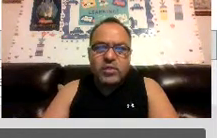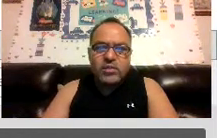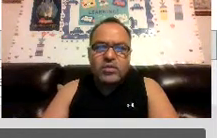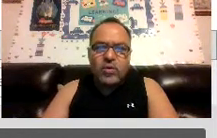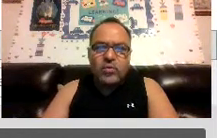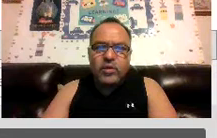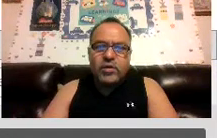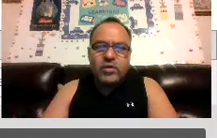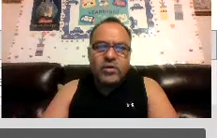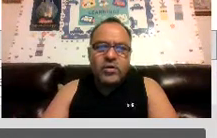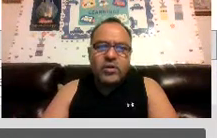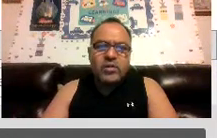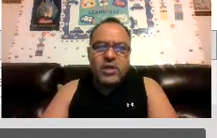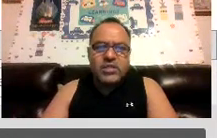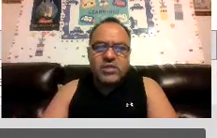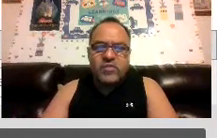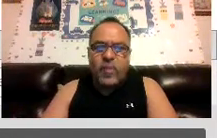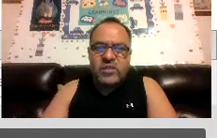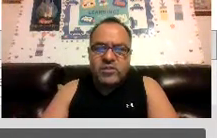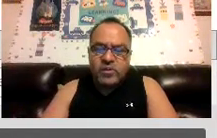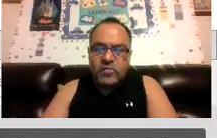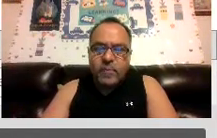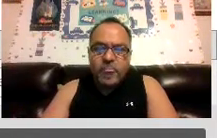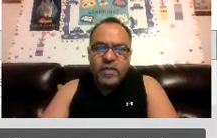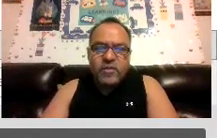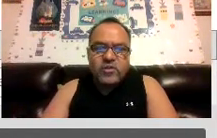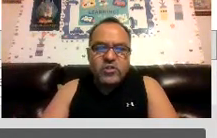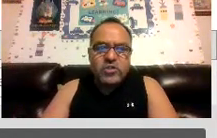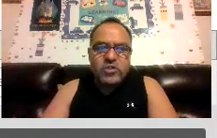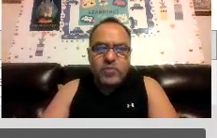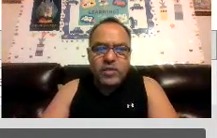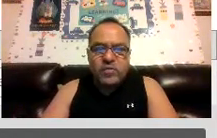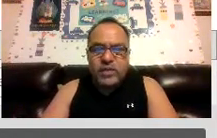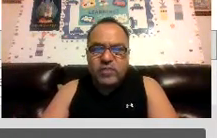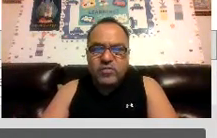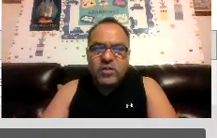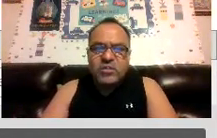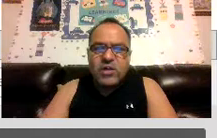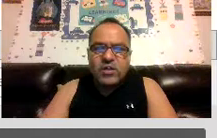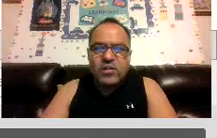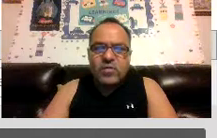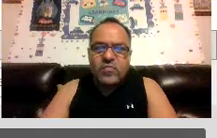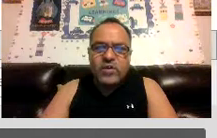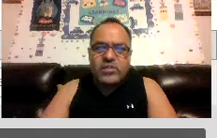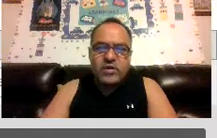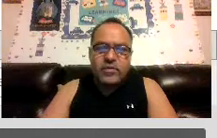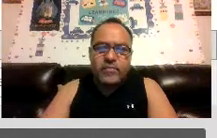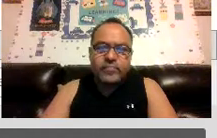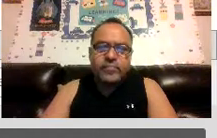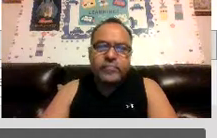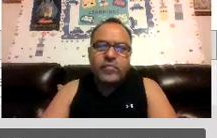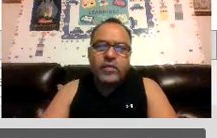returned, they told her the legend of the Apache tears. They took turns speaking without talking over each